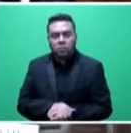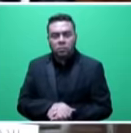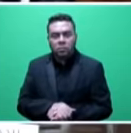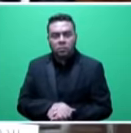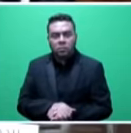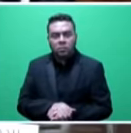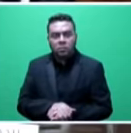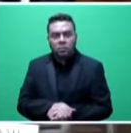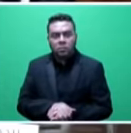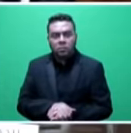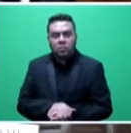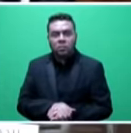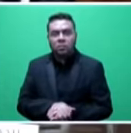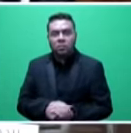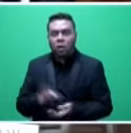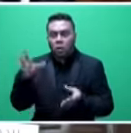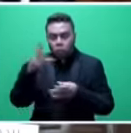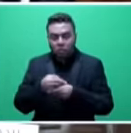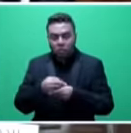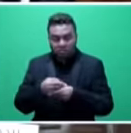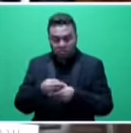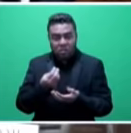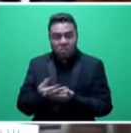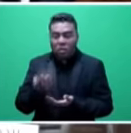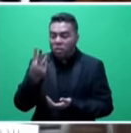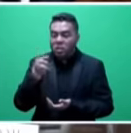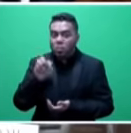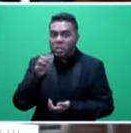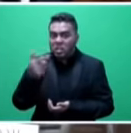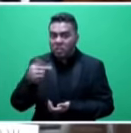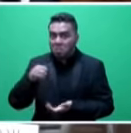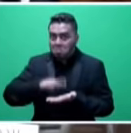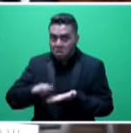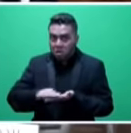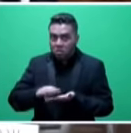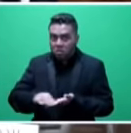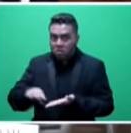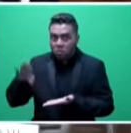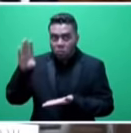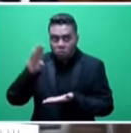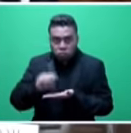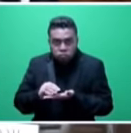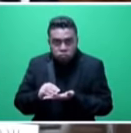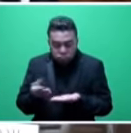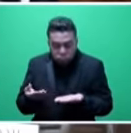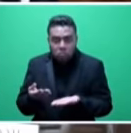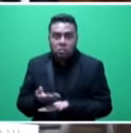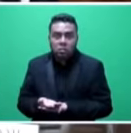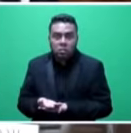1.7 billion. Total estimated expenditure is 3.7 billion. Estimated net deficit, 2